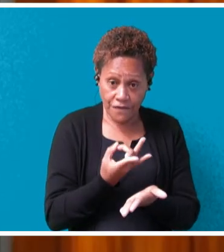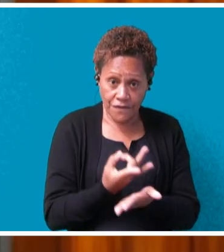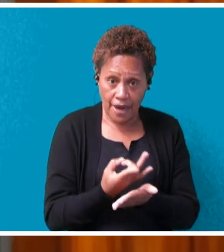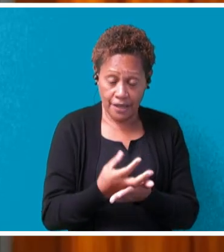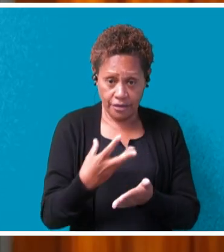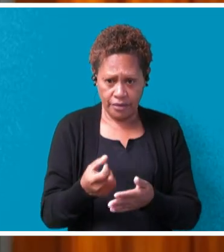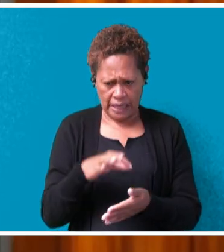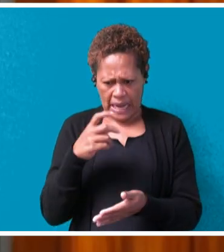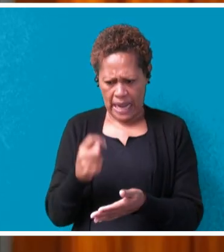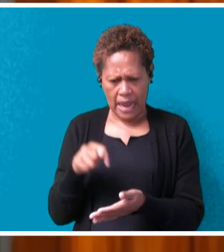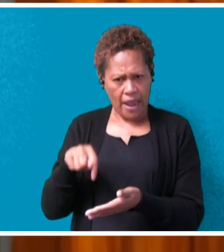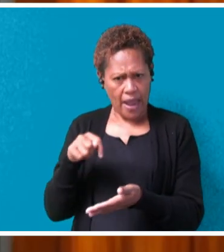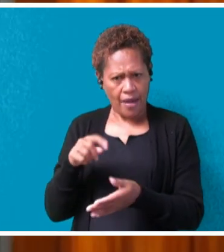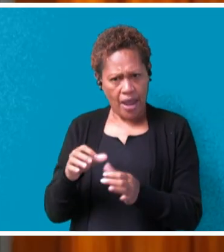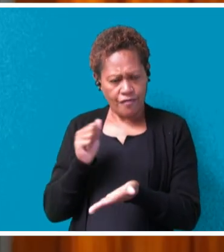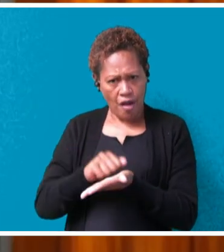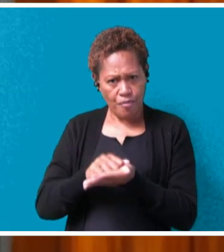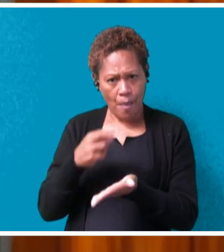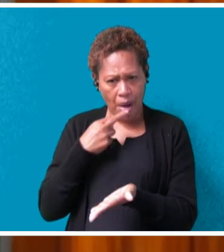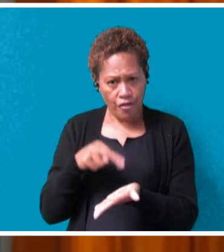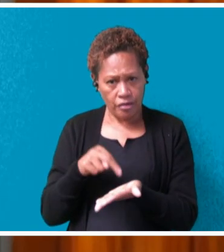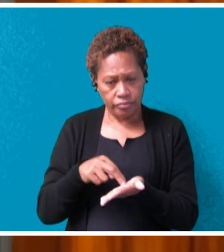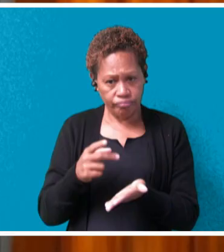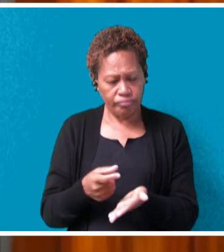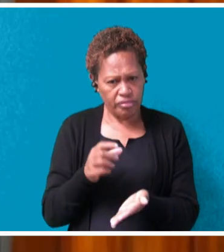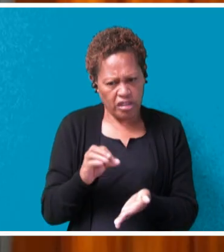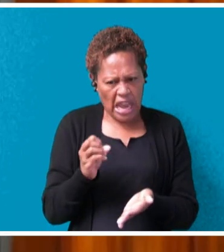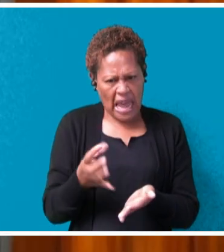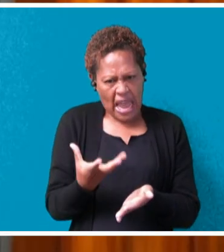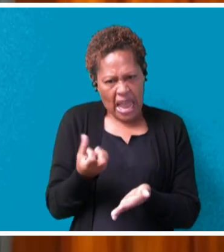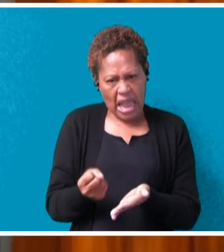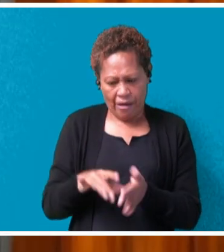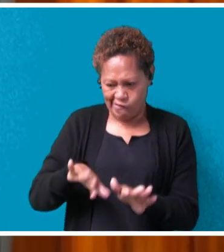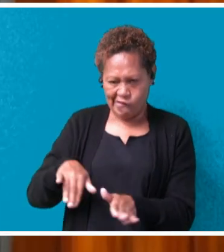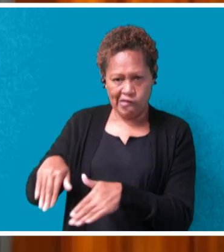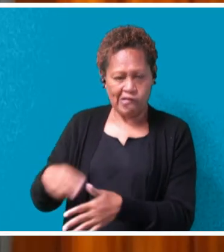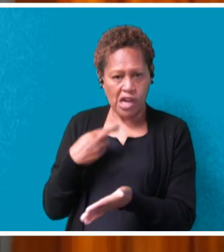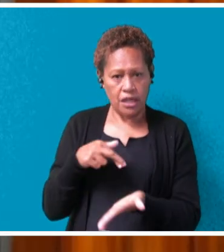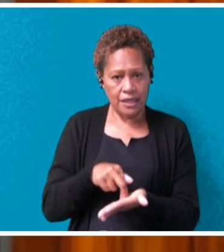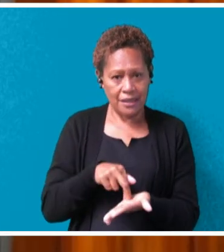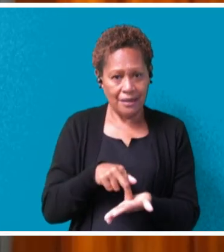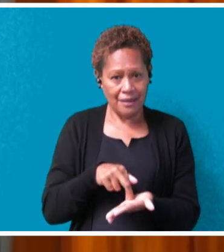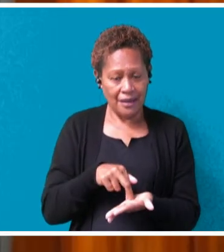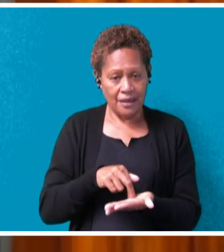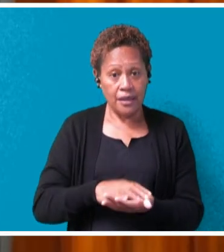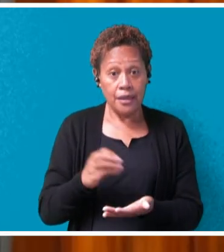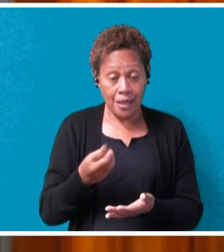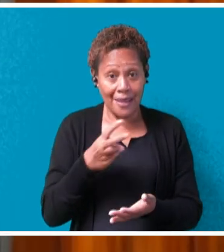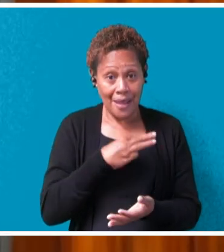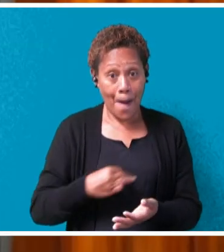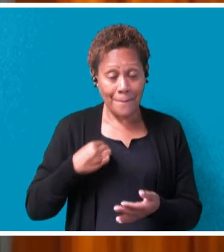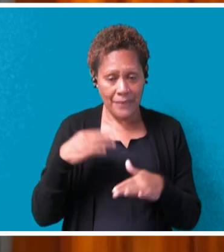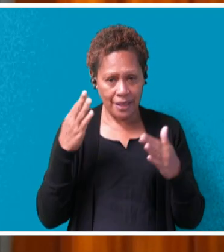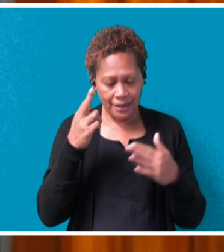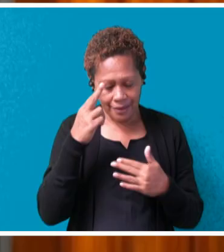of company records, including the removal of inactive entities from the register. Mr. Speaker, sir, the number